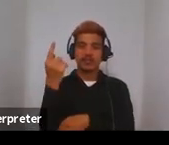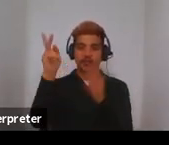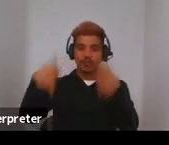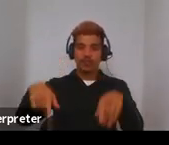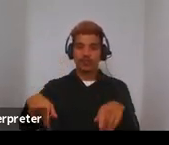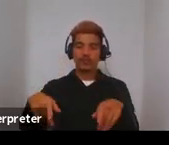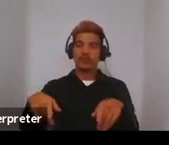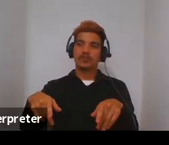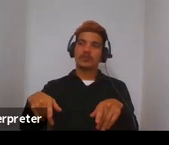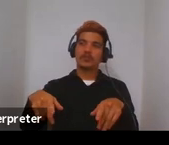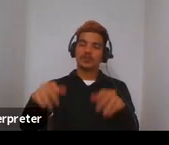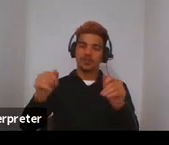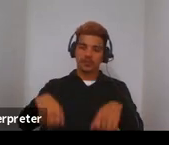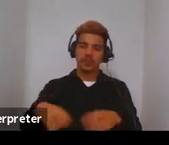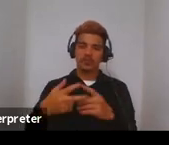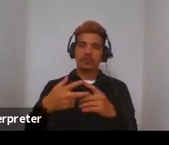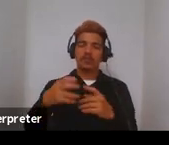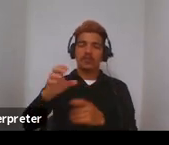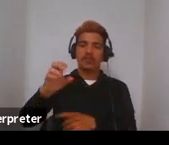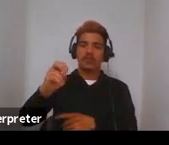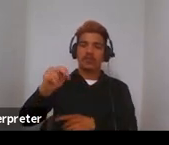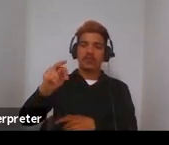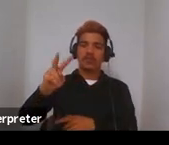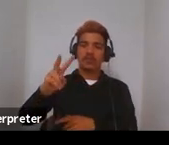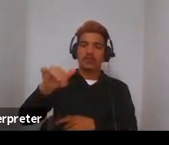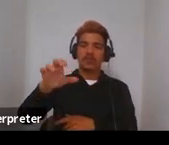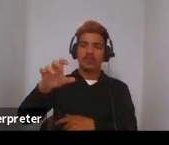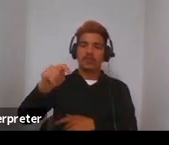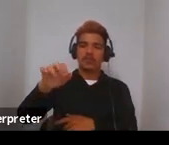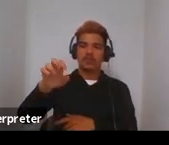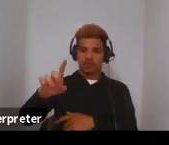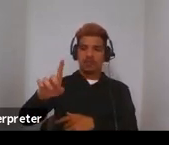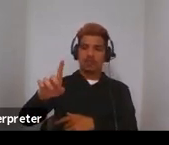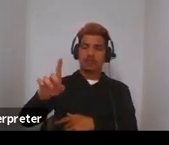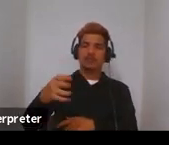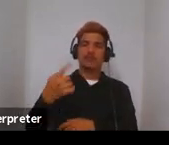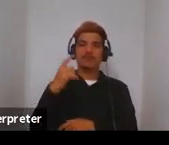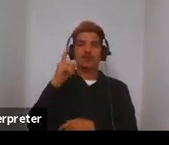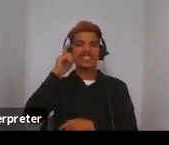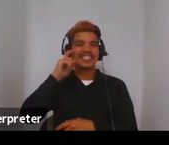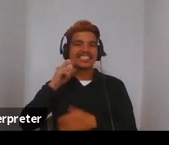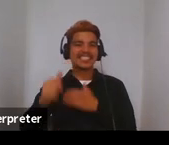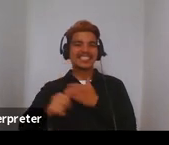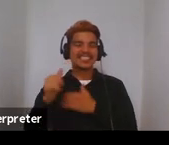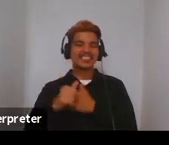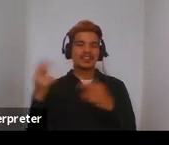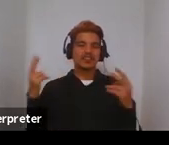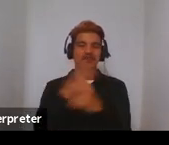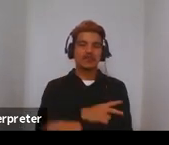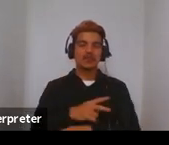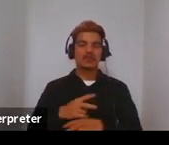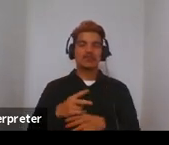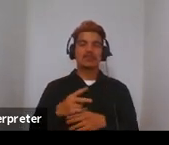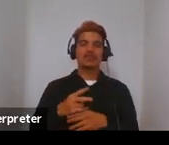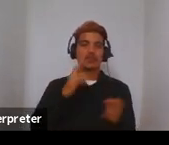convicted. When you look at the numbers of people that are actually convicted for sexual violence versus the reported